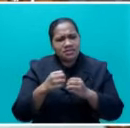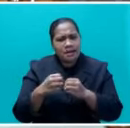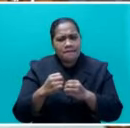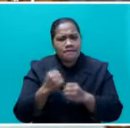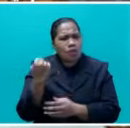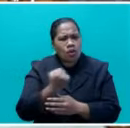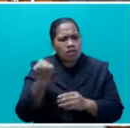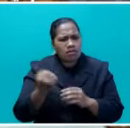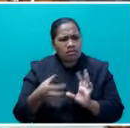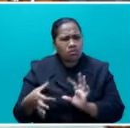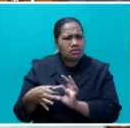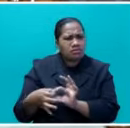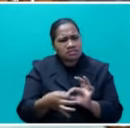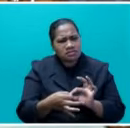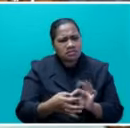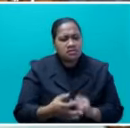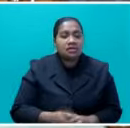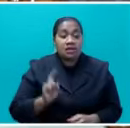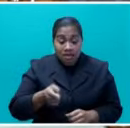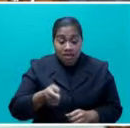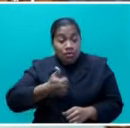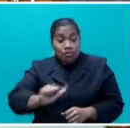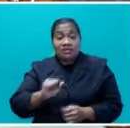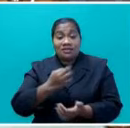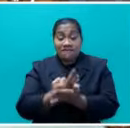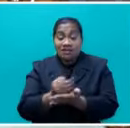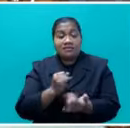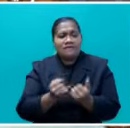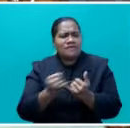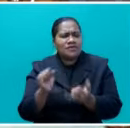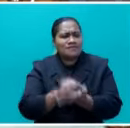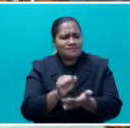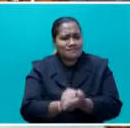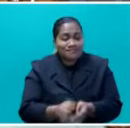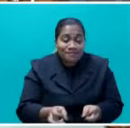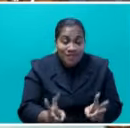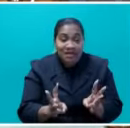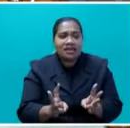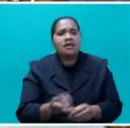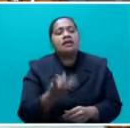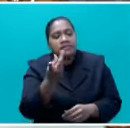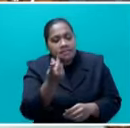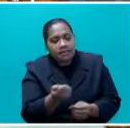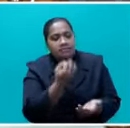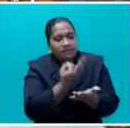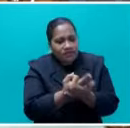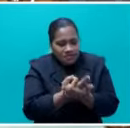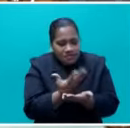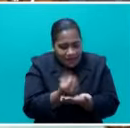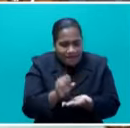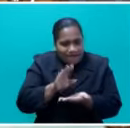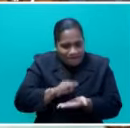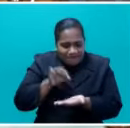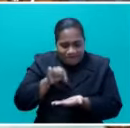funds in a very properly managed, transparent manner, there were some leftover funds the World Bank then said you